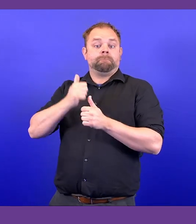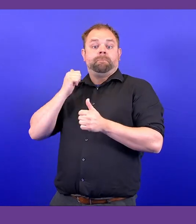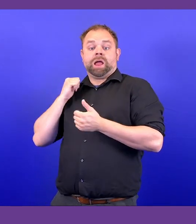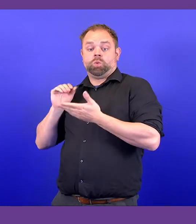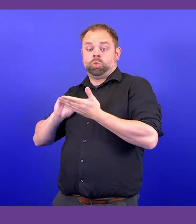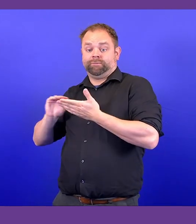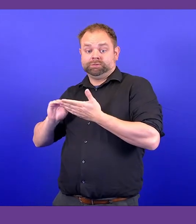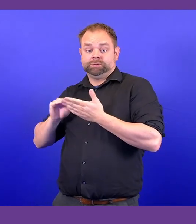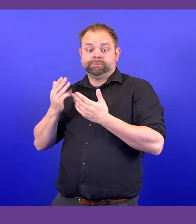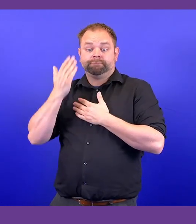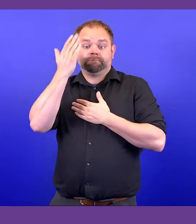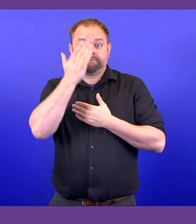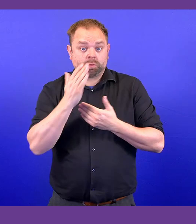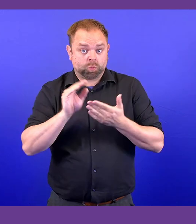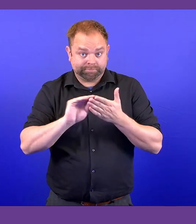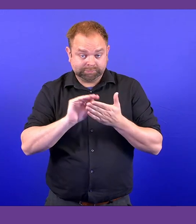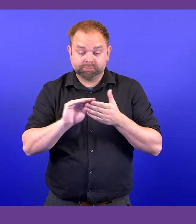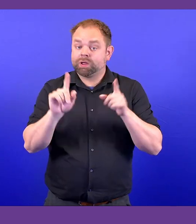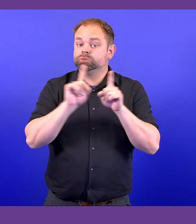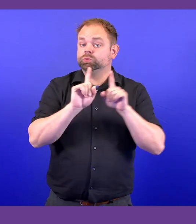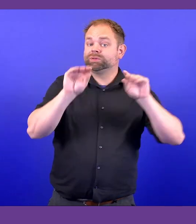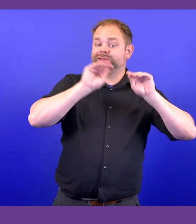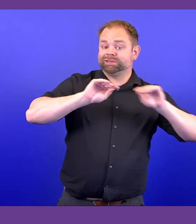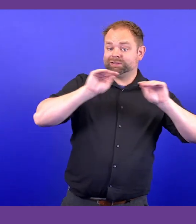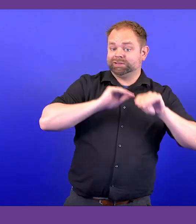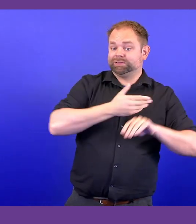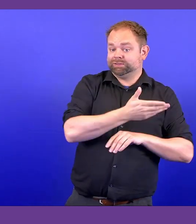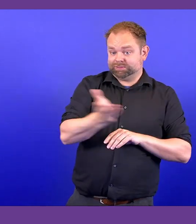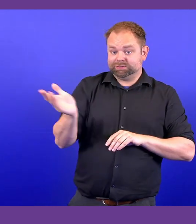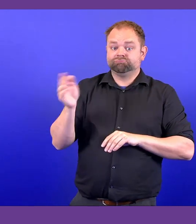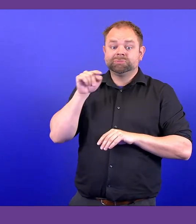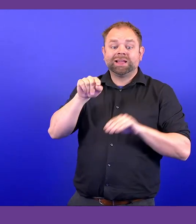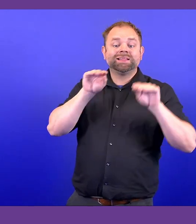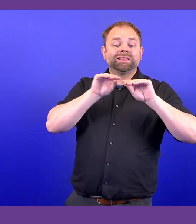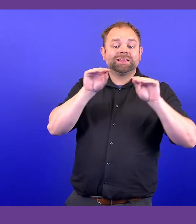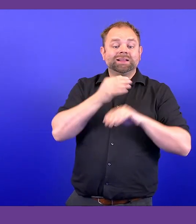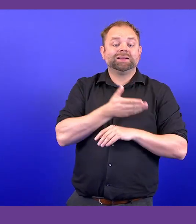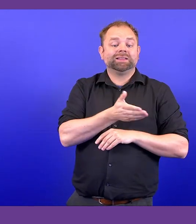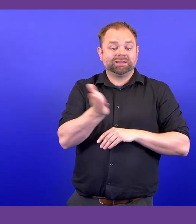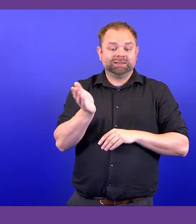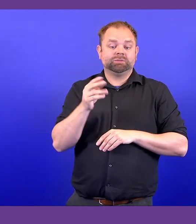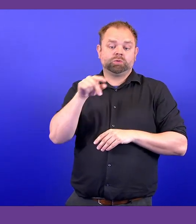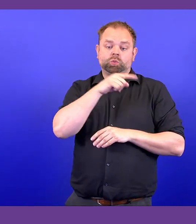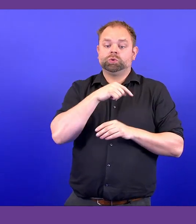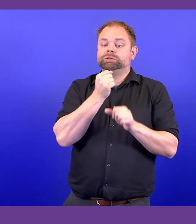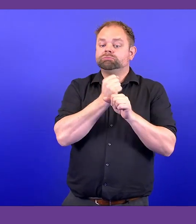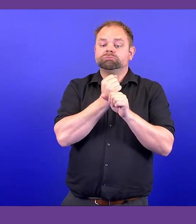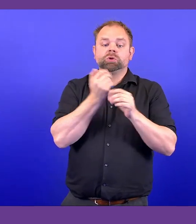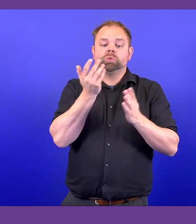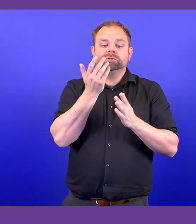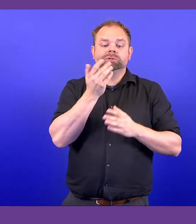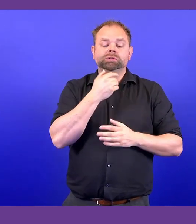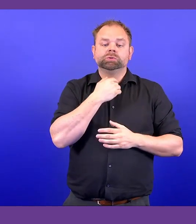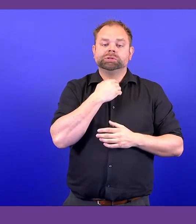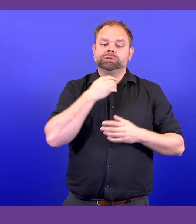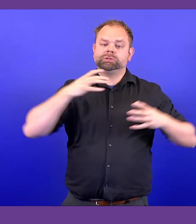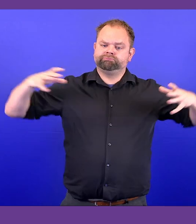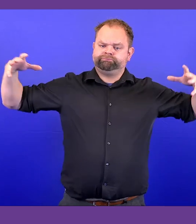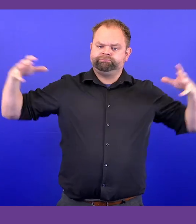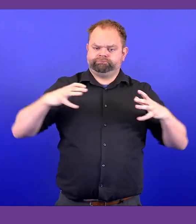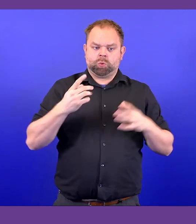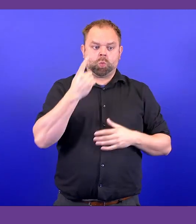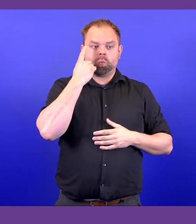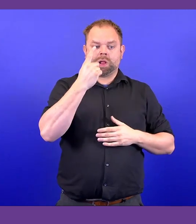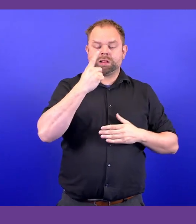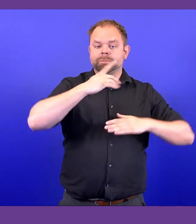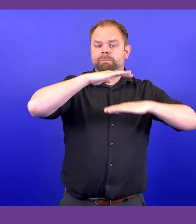no prototype of accessibility course on accessibility on rail. This is very, okay, this